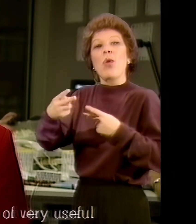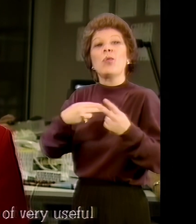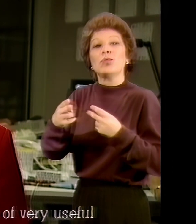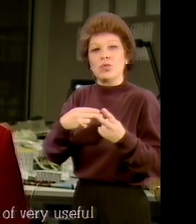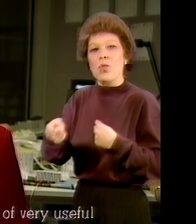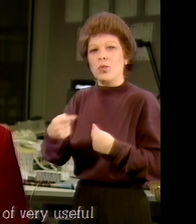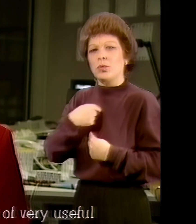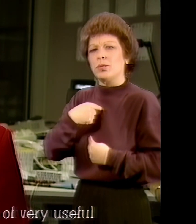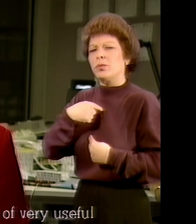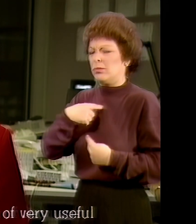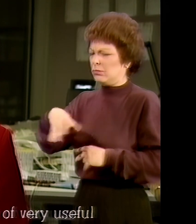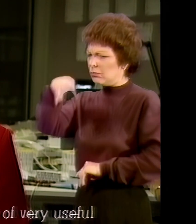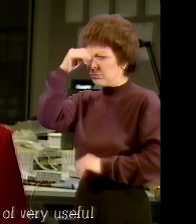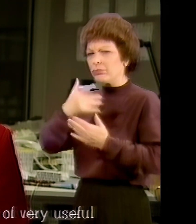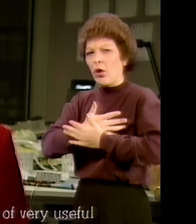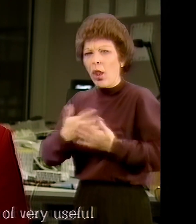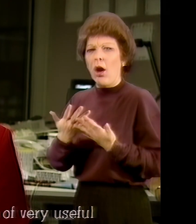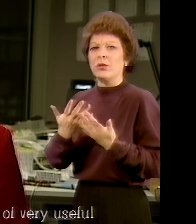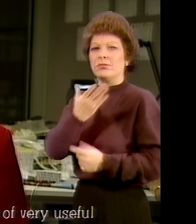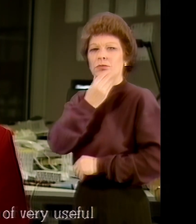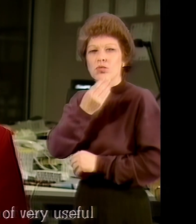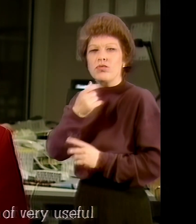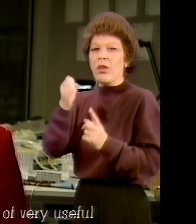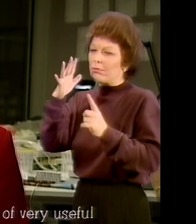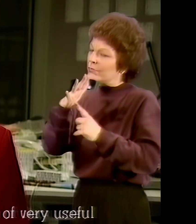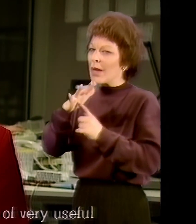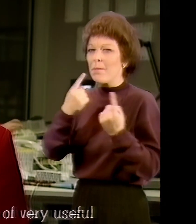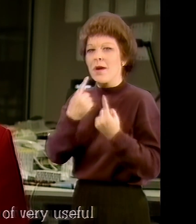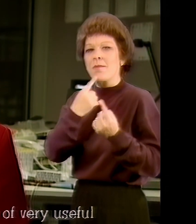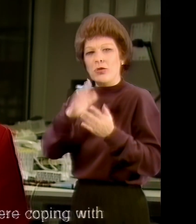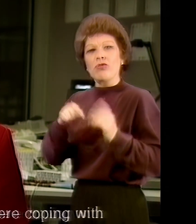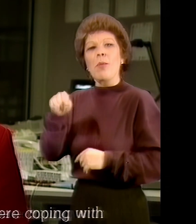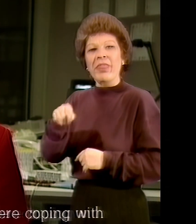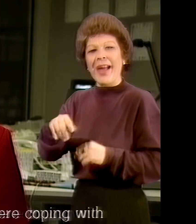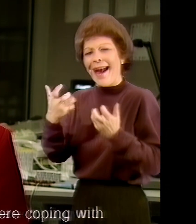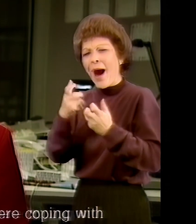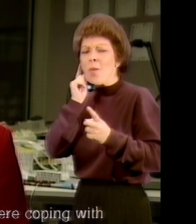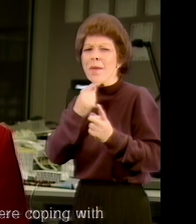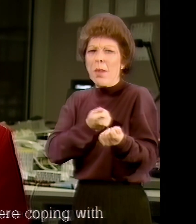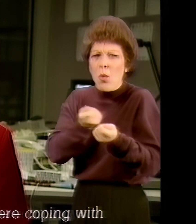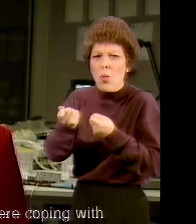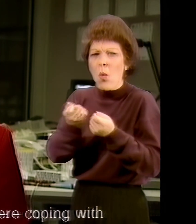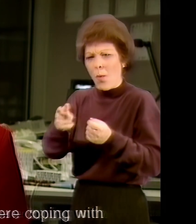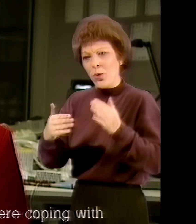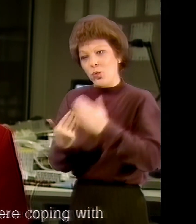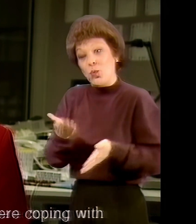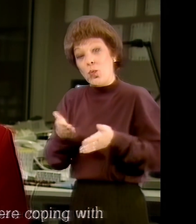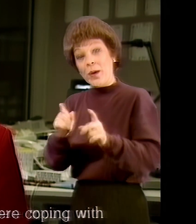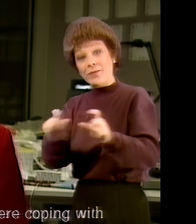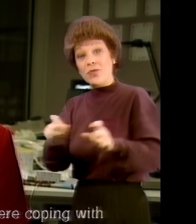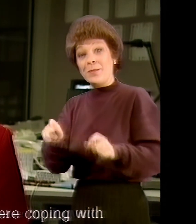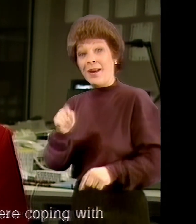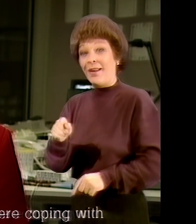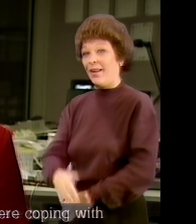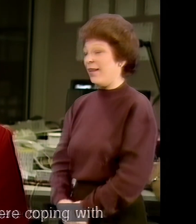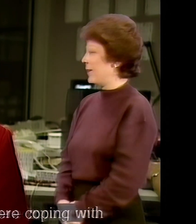gained a lot of very useful and important information on how people were coping with what